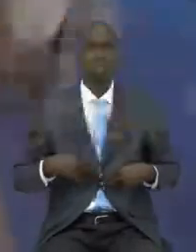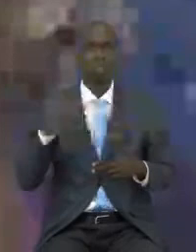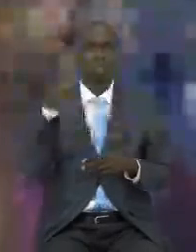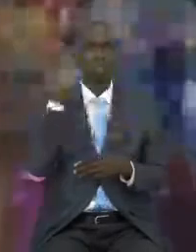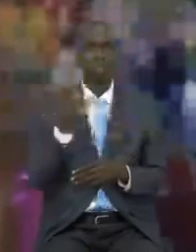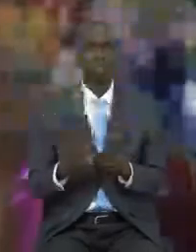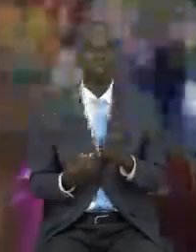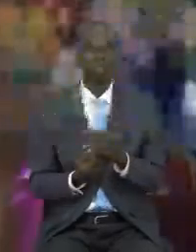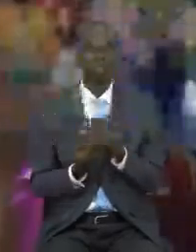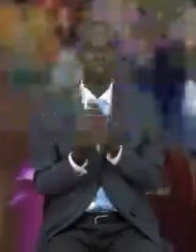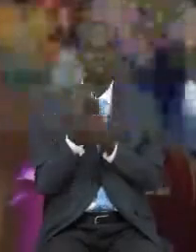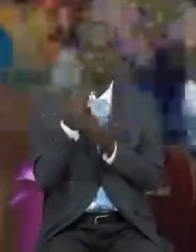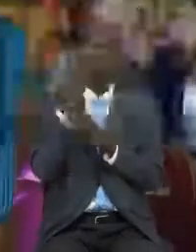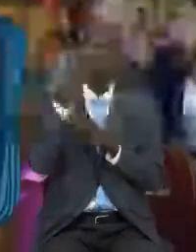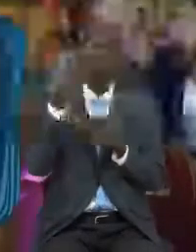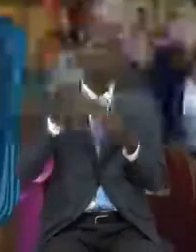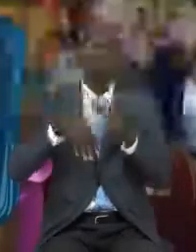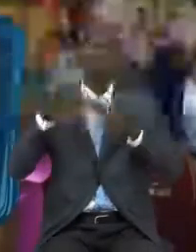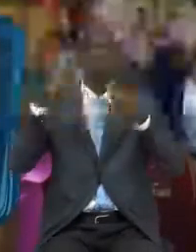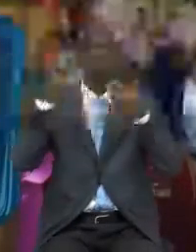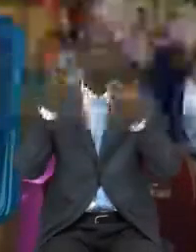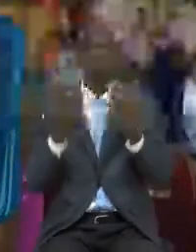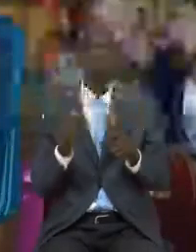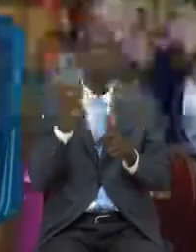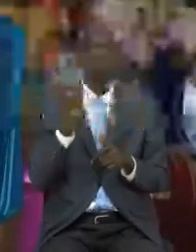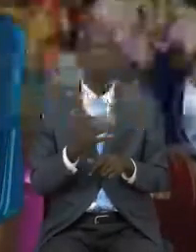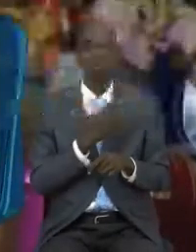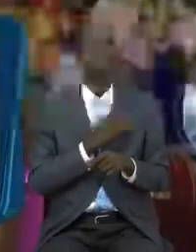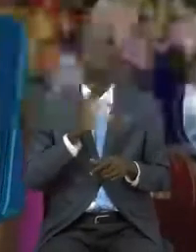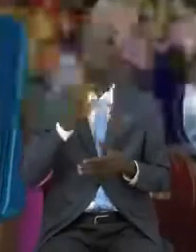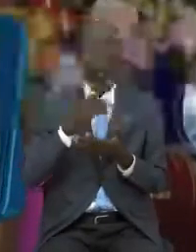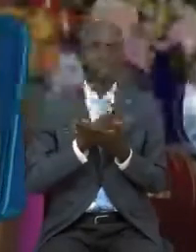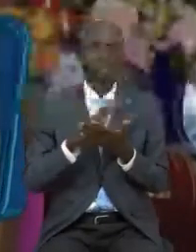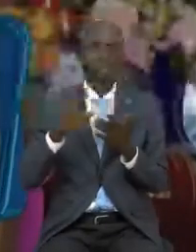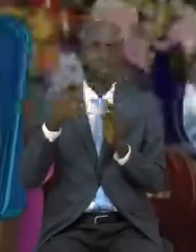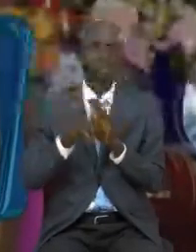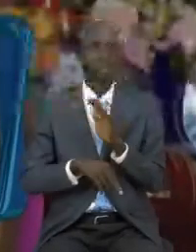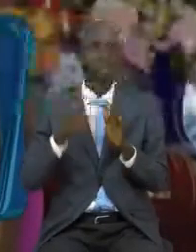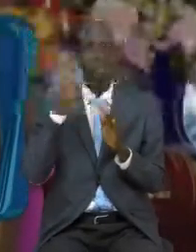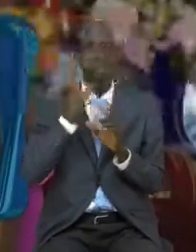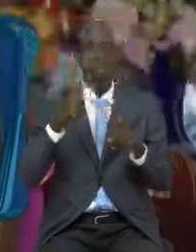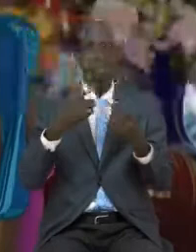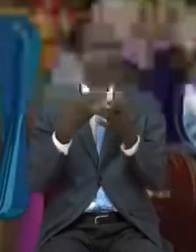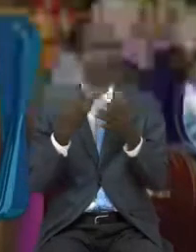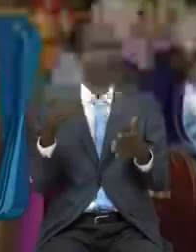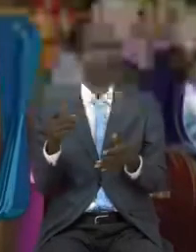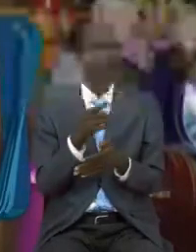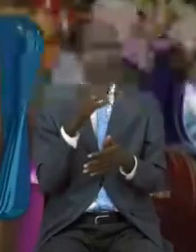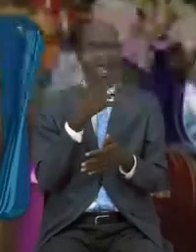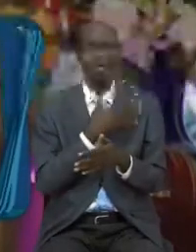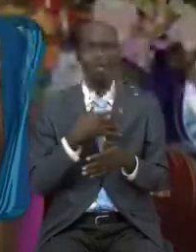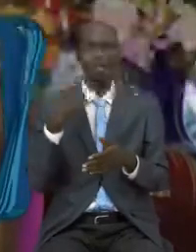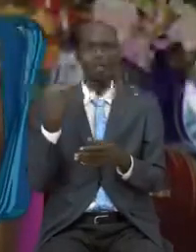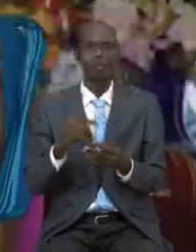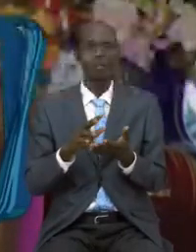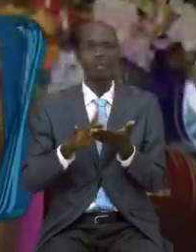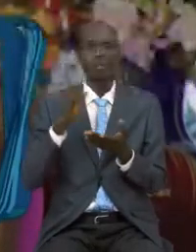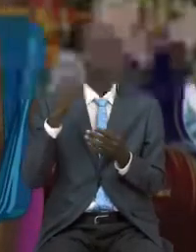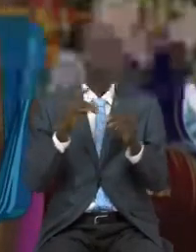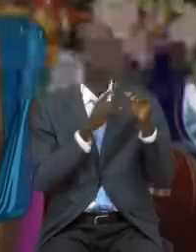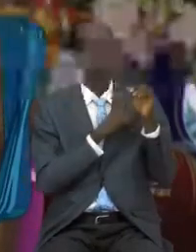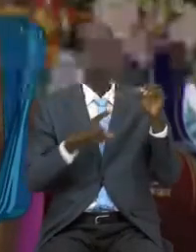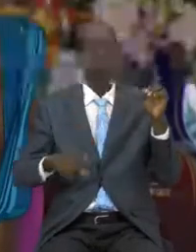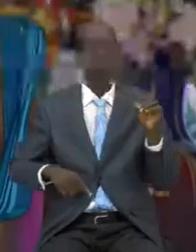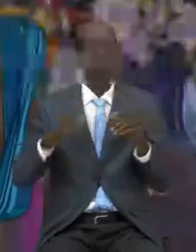spring forth speedily, and thy righteousness shall go before thee, and the glory of the Lord shall